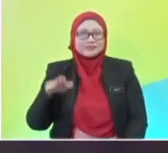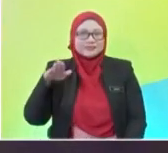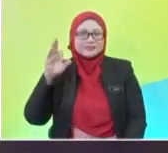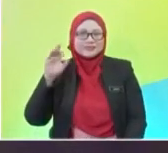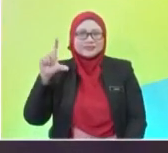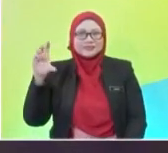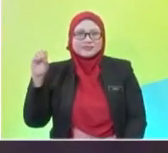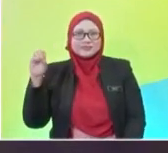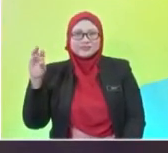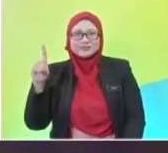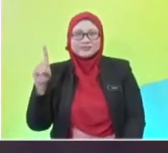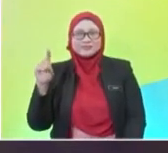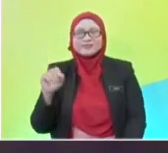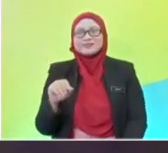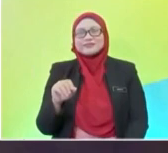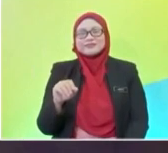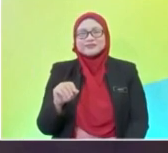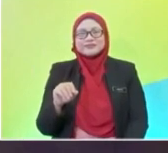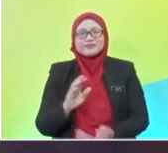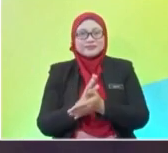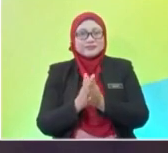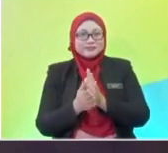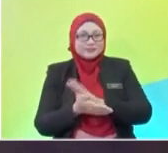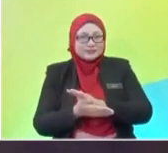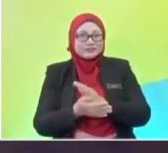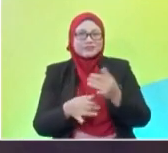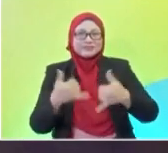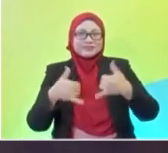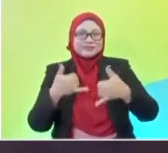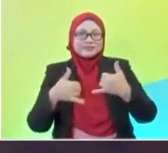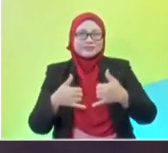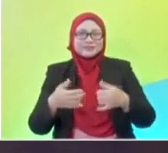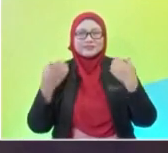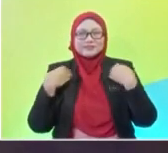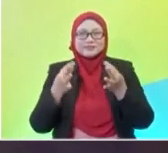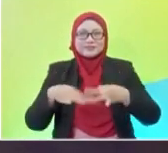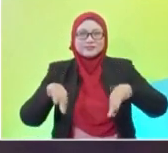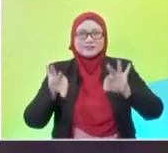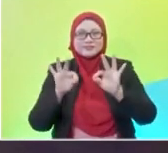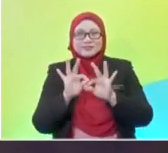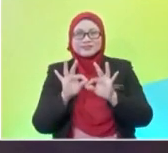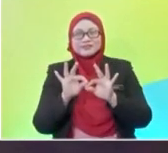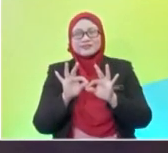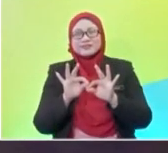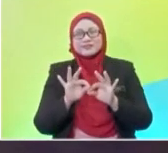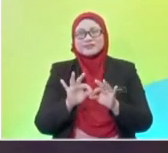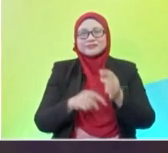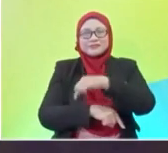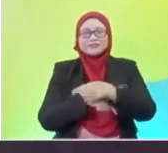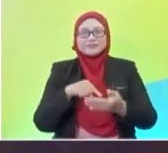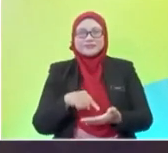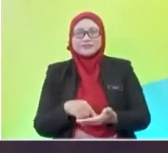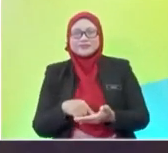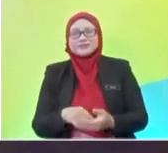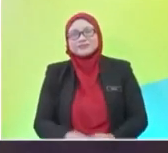Floods. Okay. We are also going to play a game. And there's a story for us today. Ooh, okay.